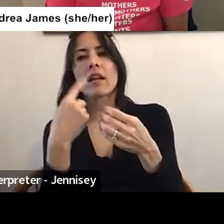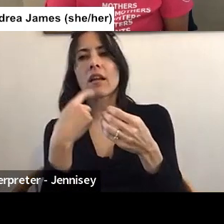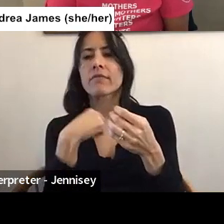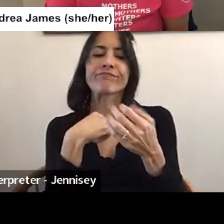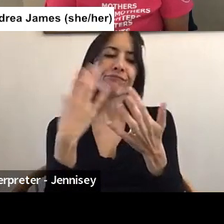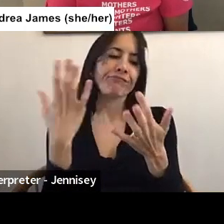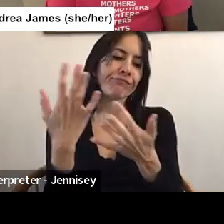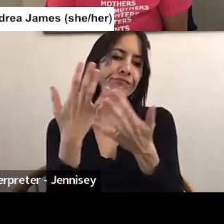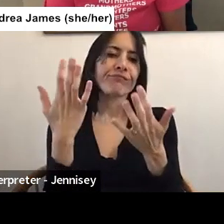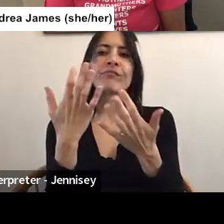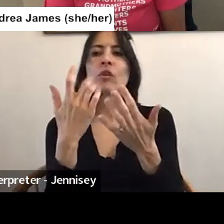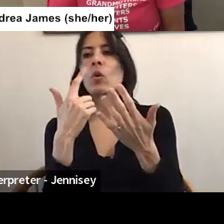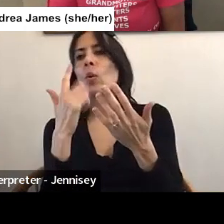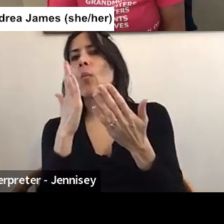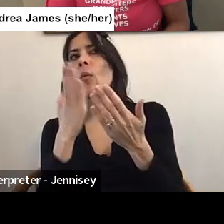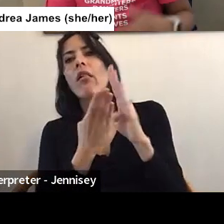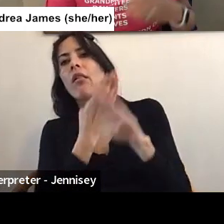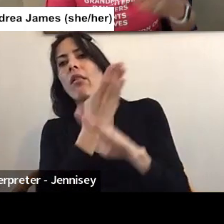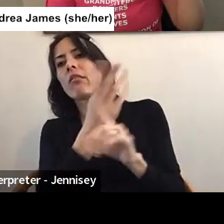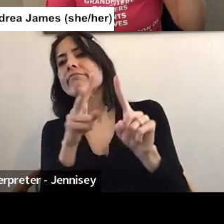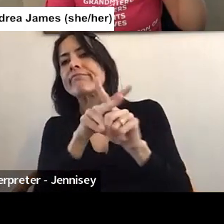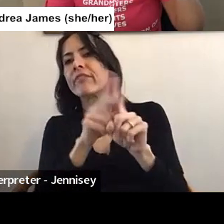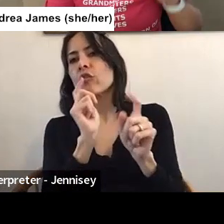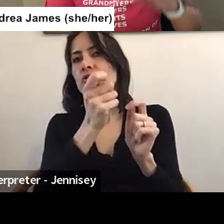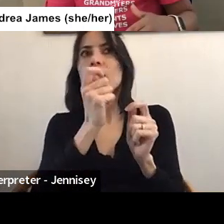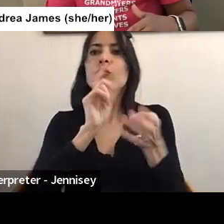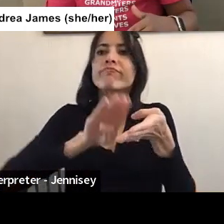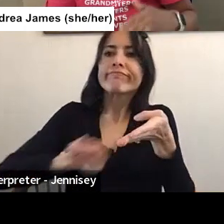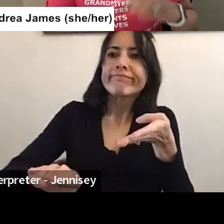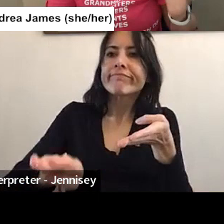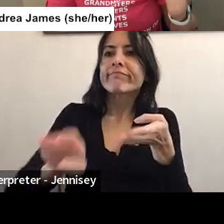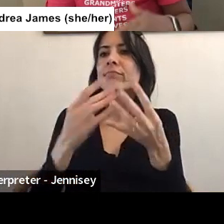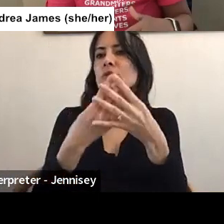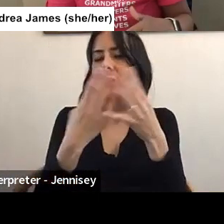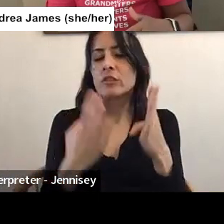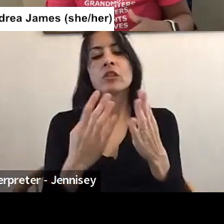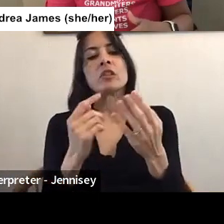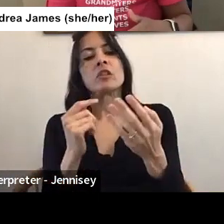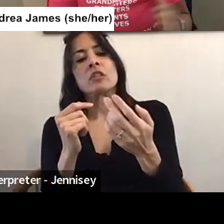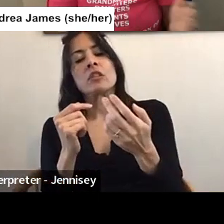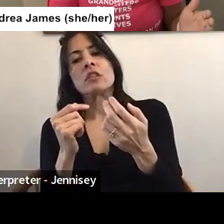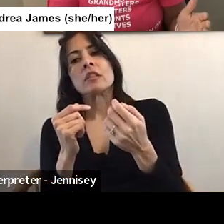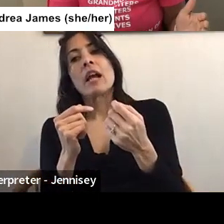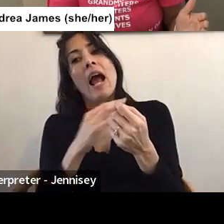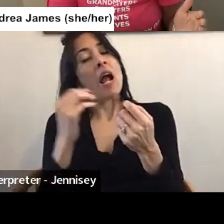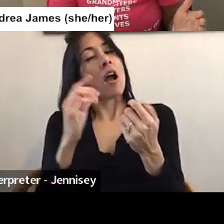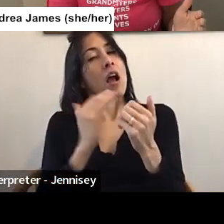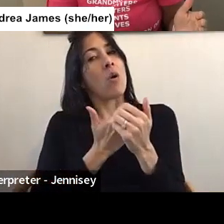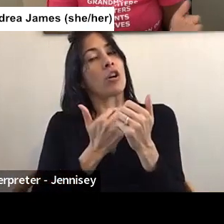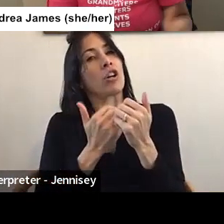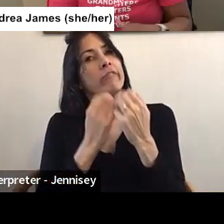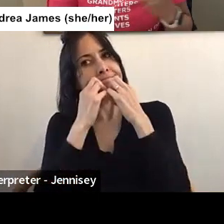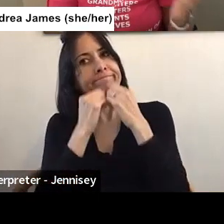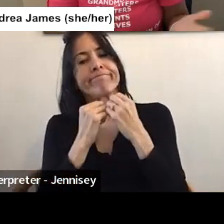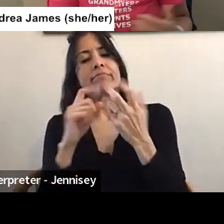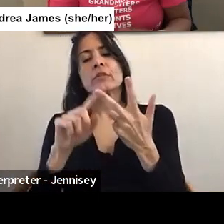for compassionate release and for clemency, state and federal. And then our second bucket, which is the most important bucket to us, is called reimagining